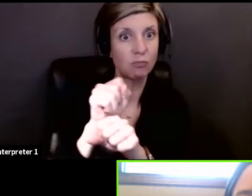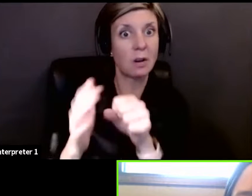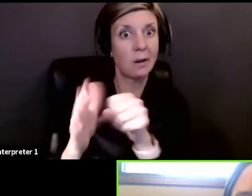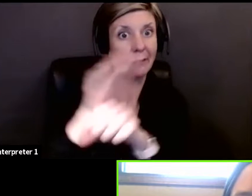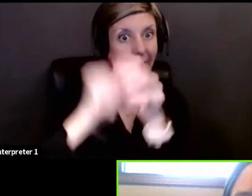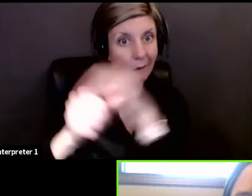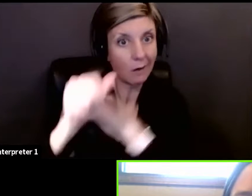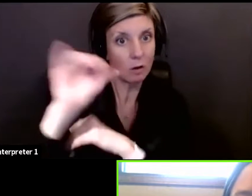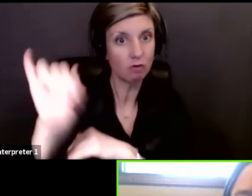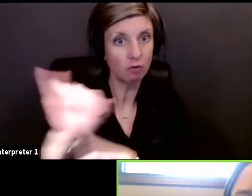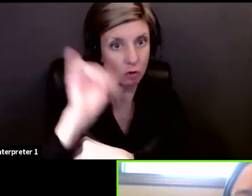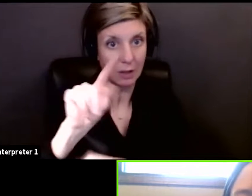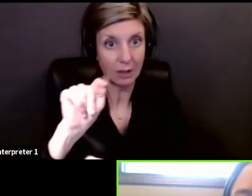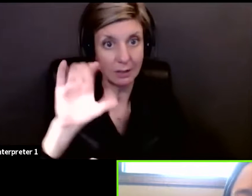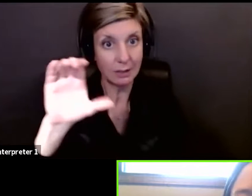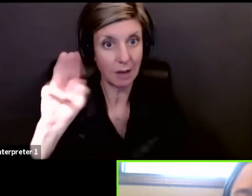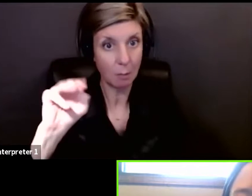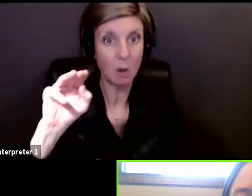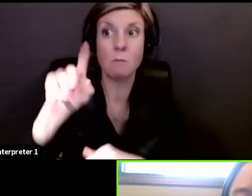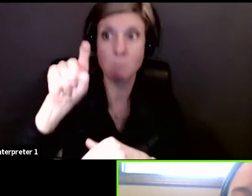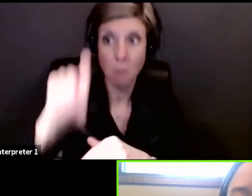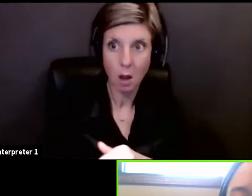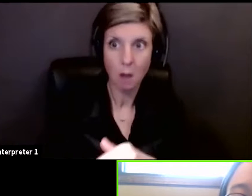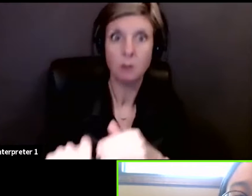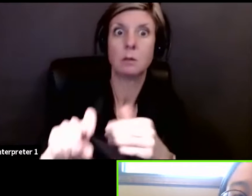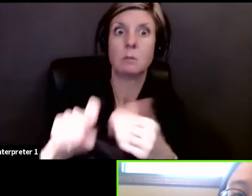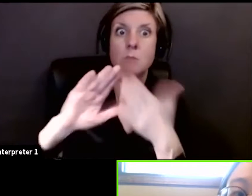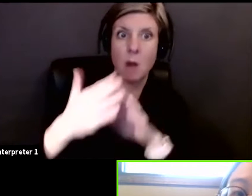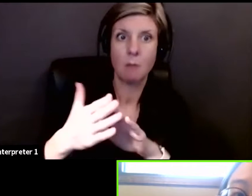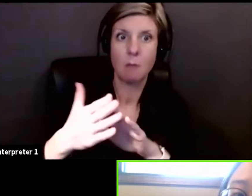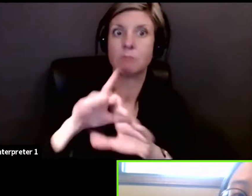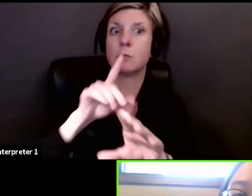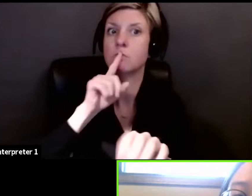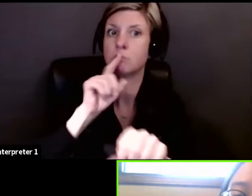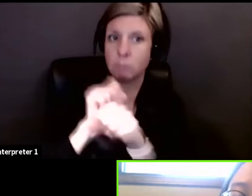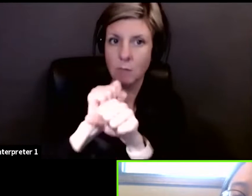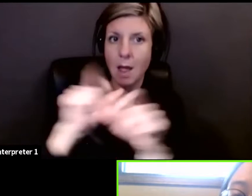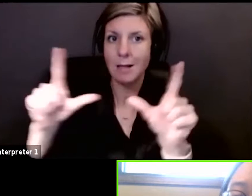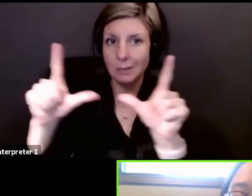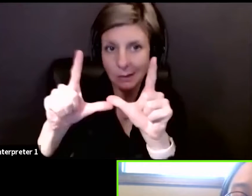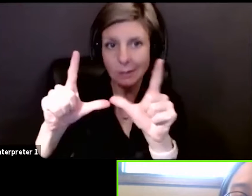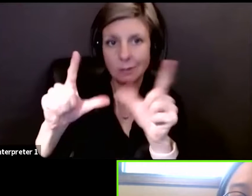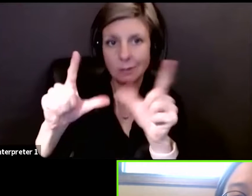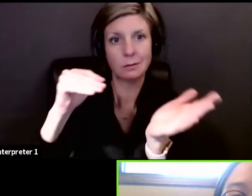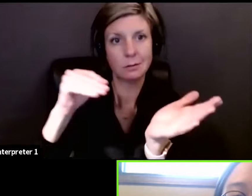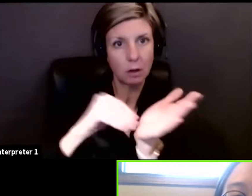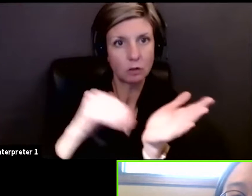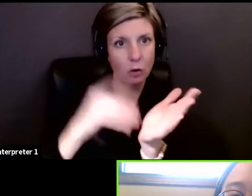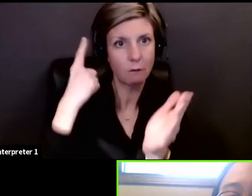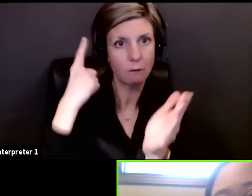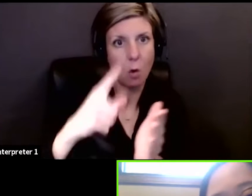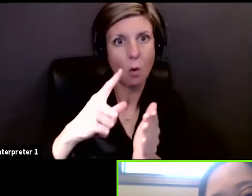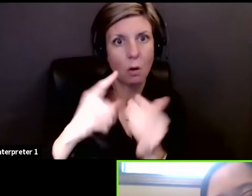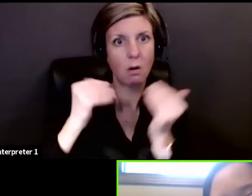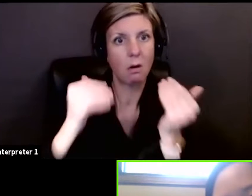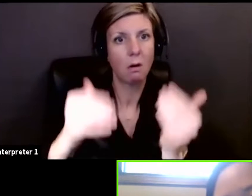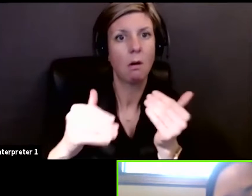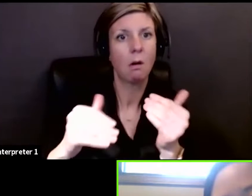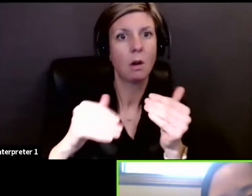a actual medical doctor in order to perform acupuncture. And as I understand, that is not the case